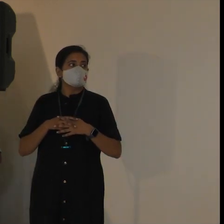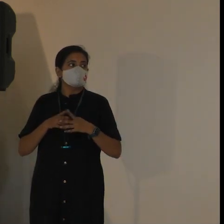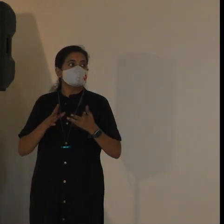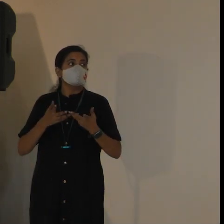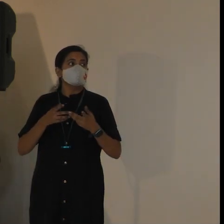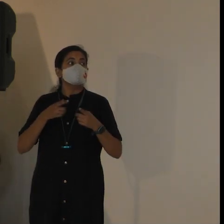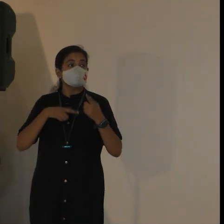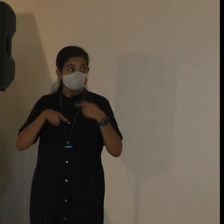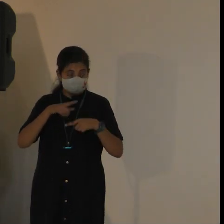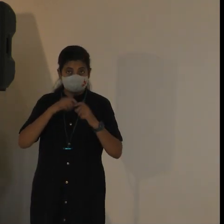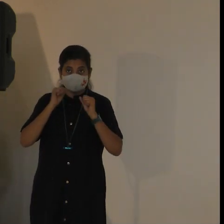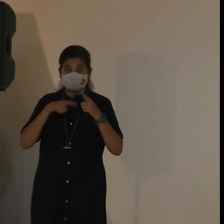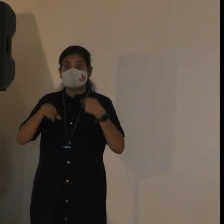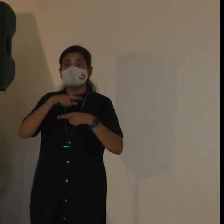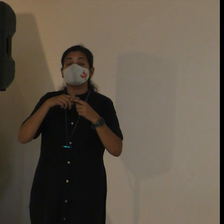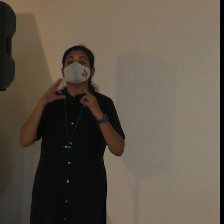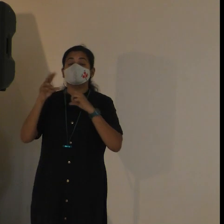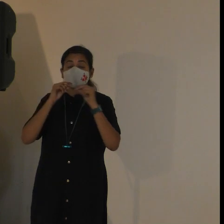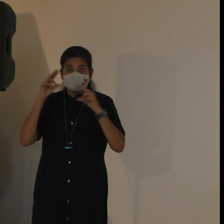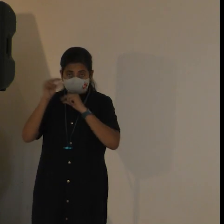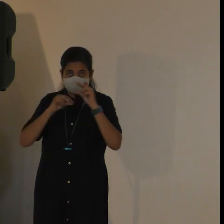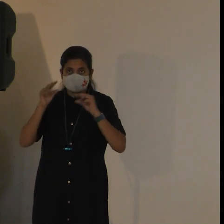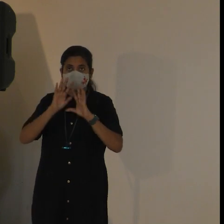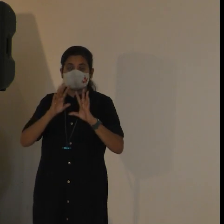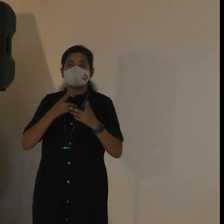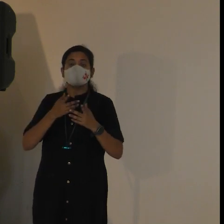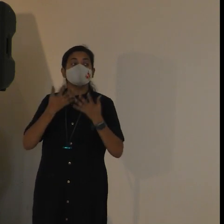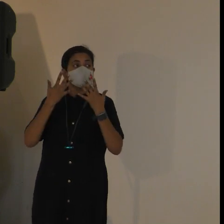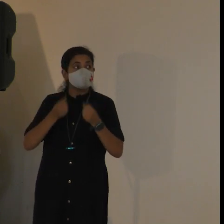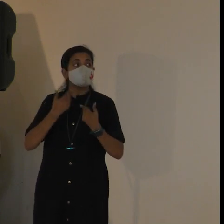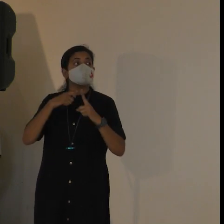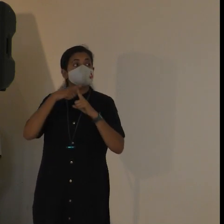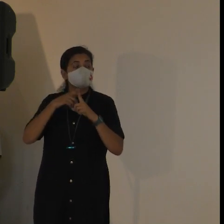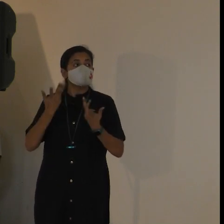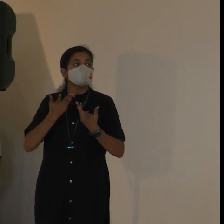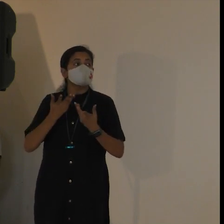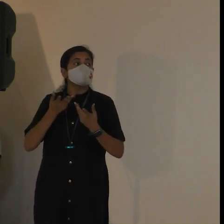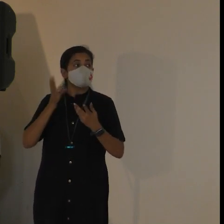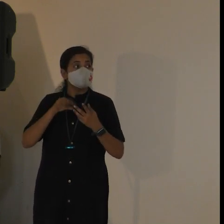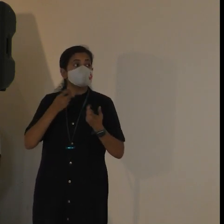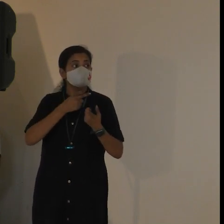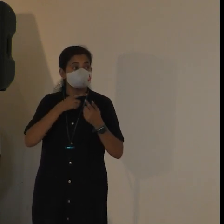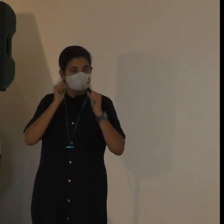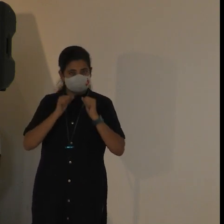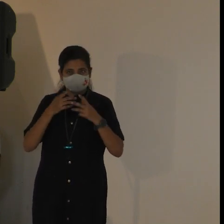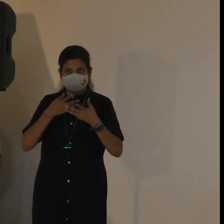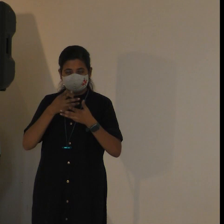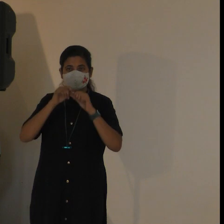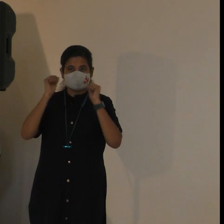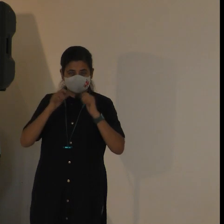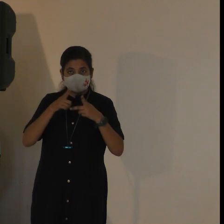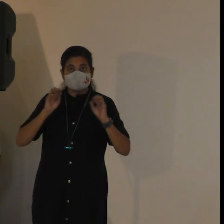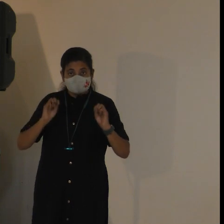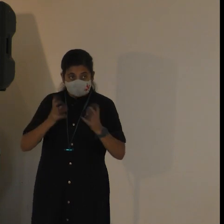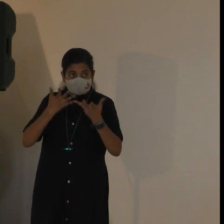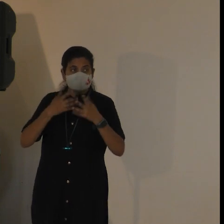how does one set up the stage for the series of conversations that we want to have, and also how do we literally set up the stage for the kind of interventions